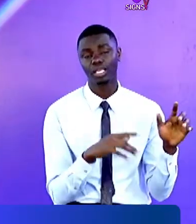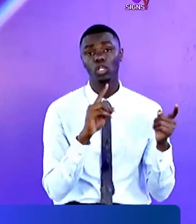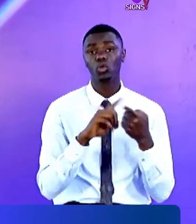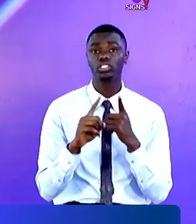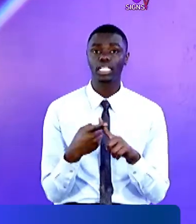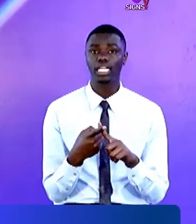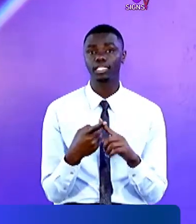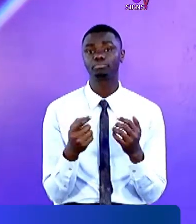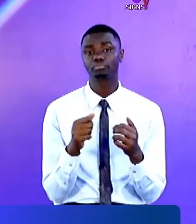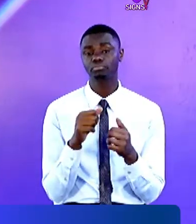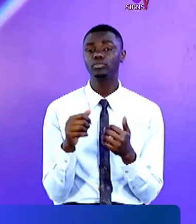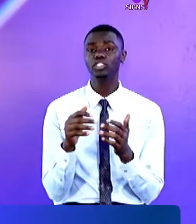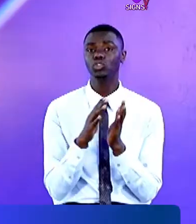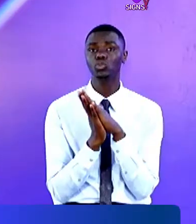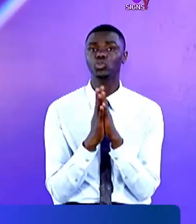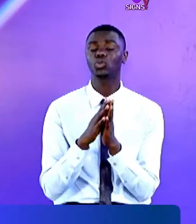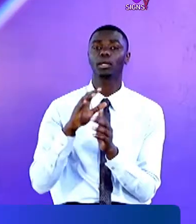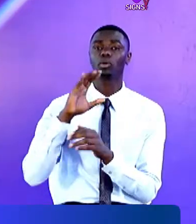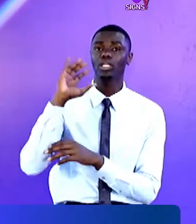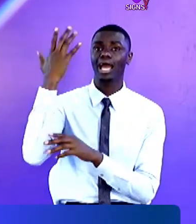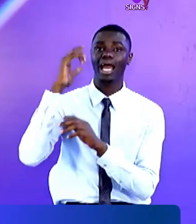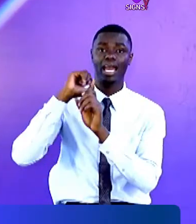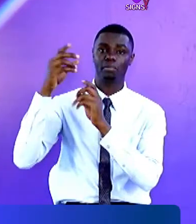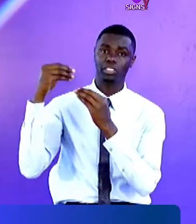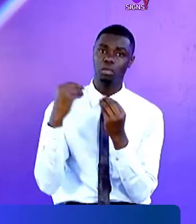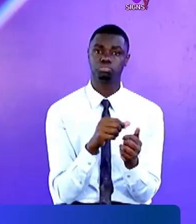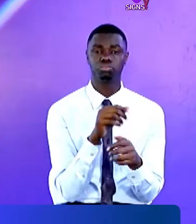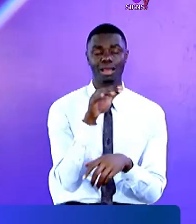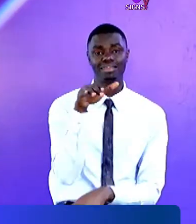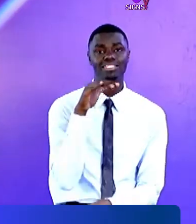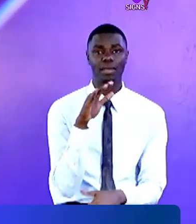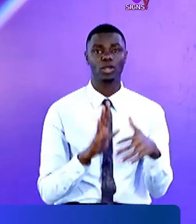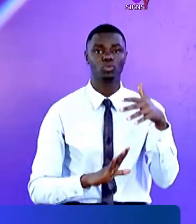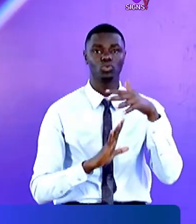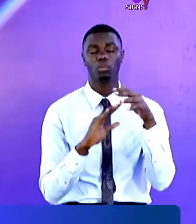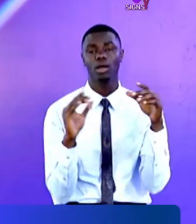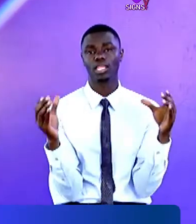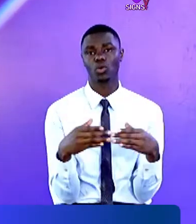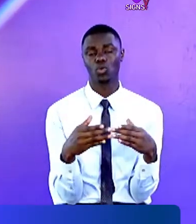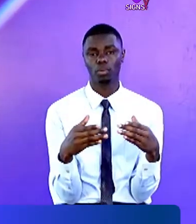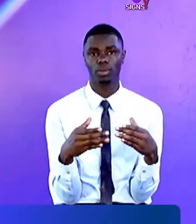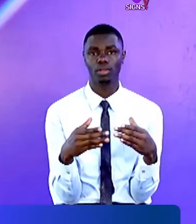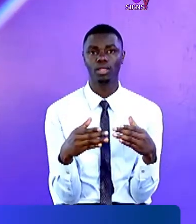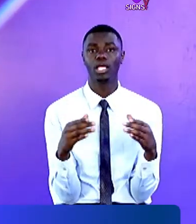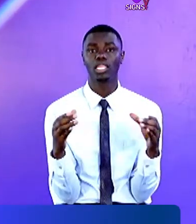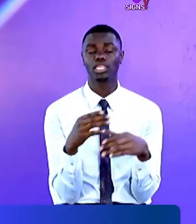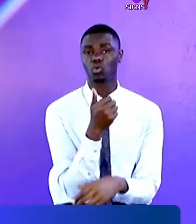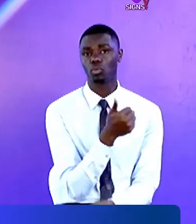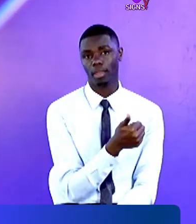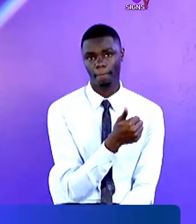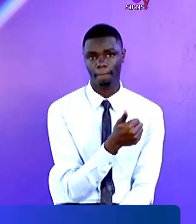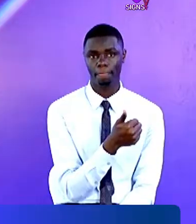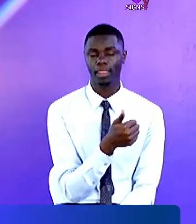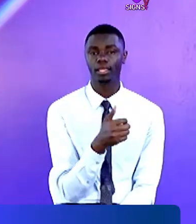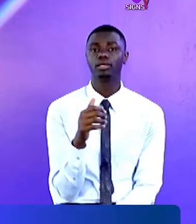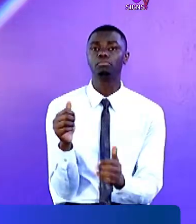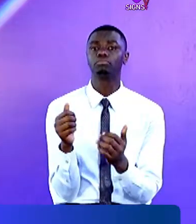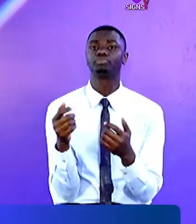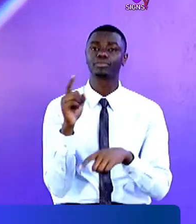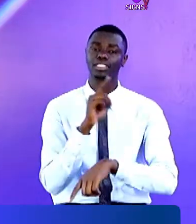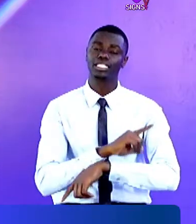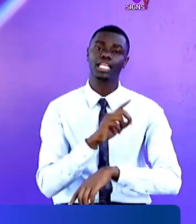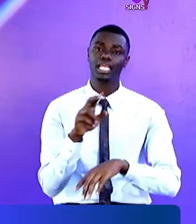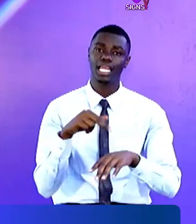of Harambee Stars beating Zambia to top the group, Group A. And the Daily Nation,